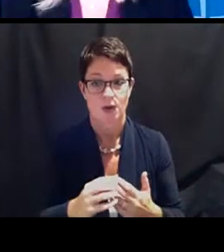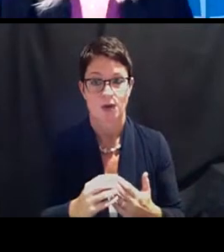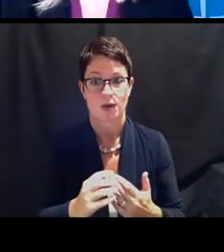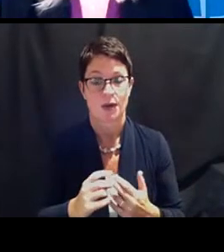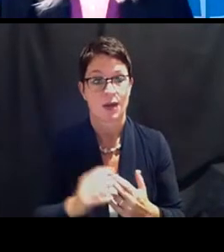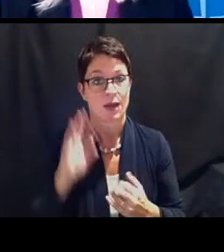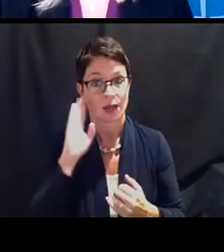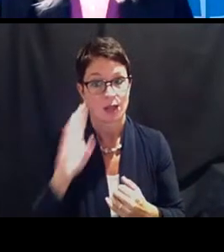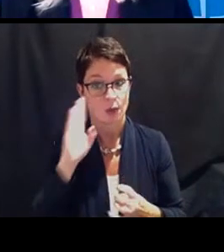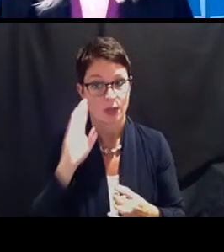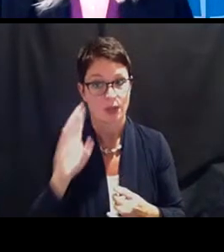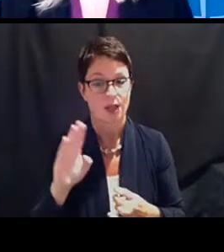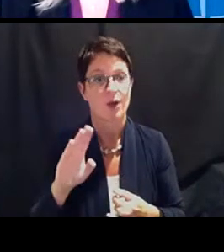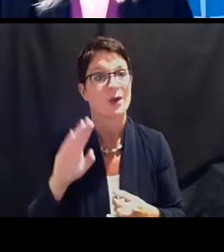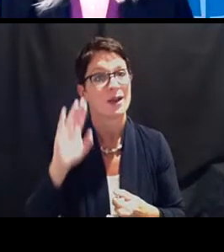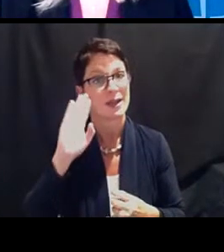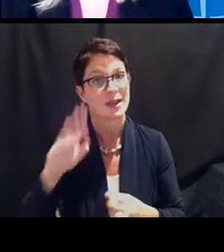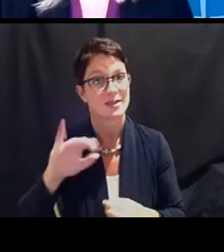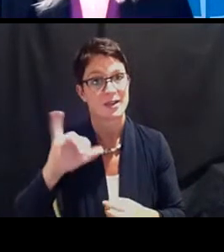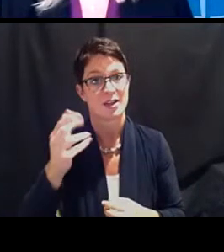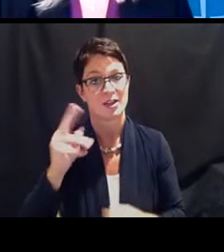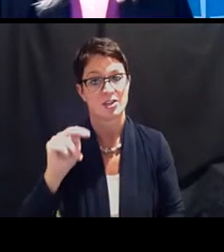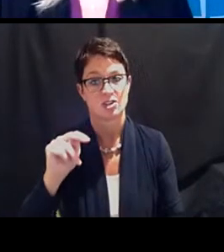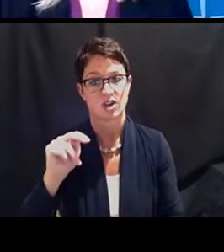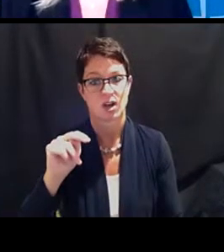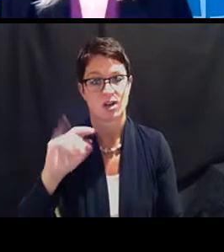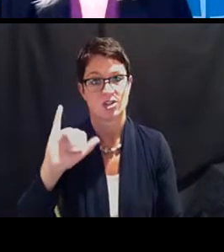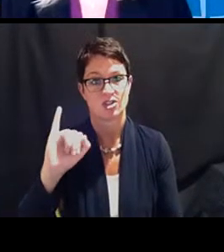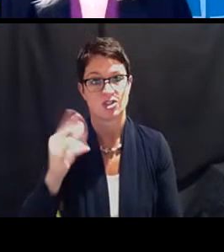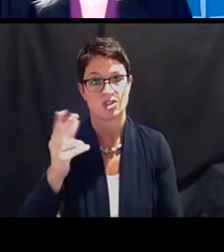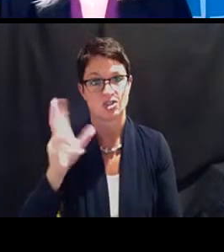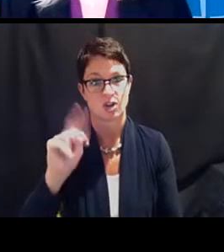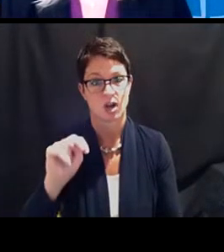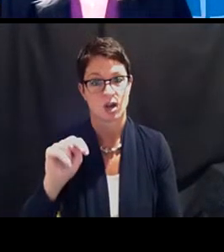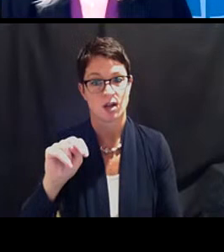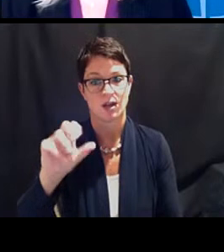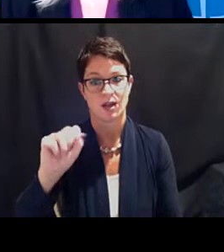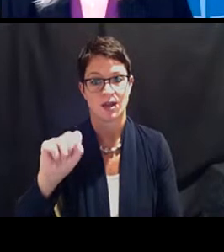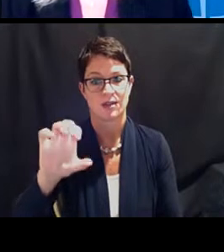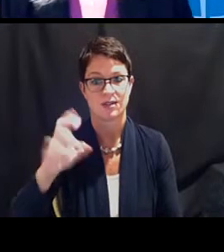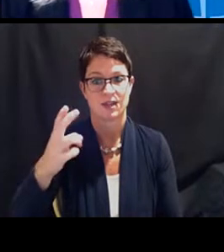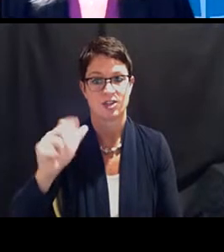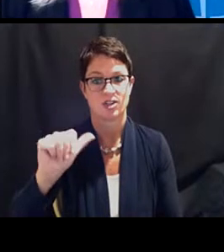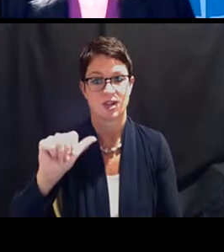hello. Yes, sir. My name is John Schaefer. That's JOHN